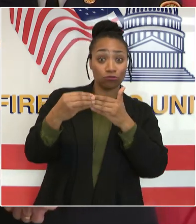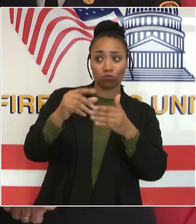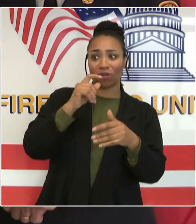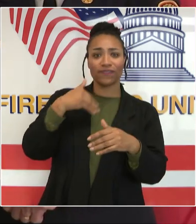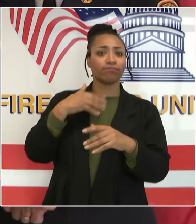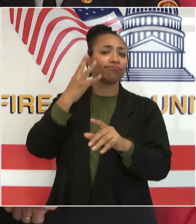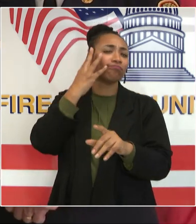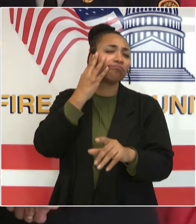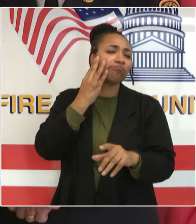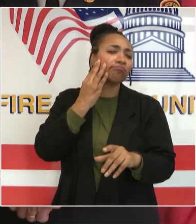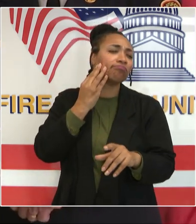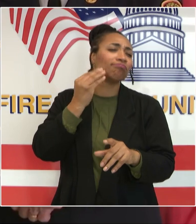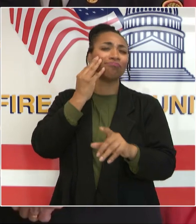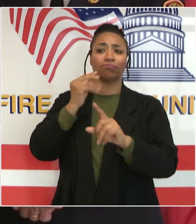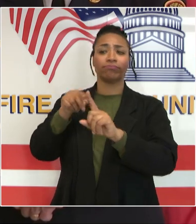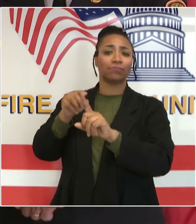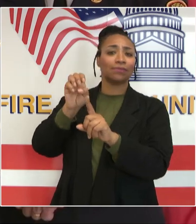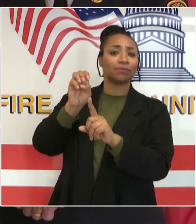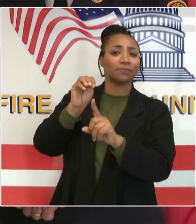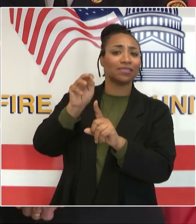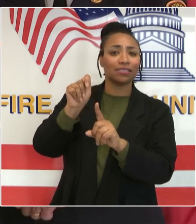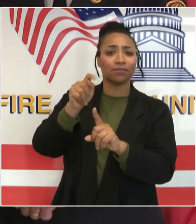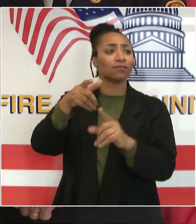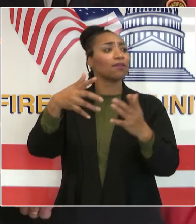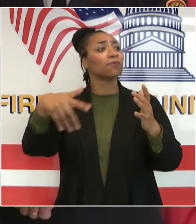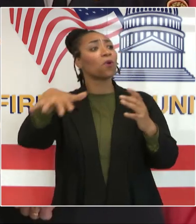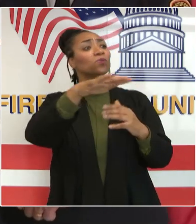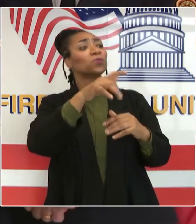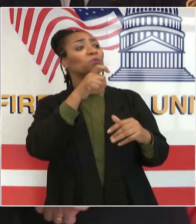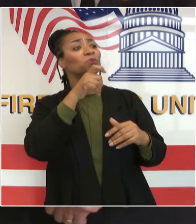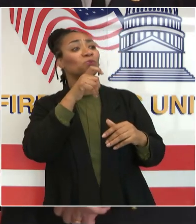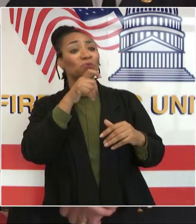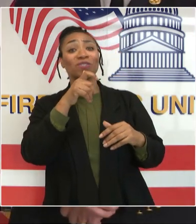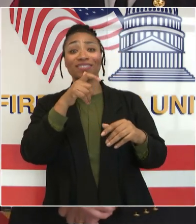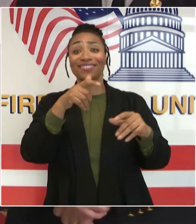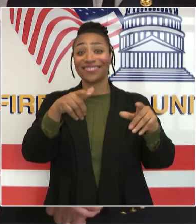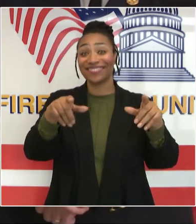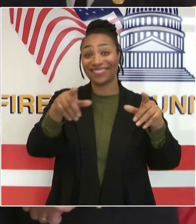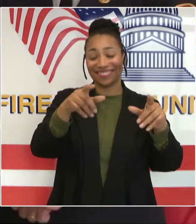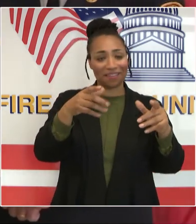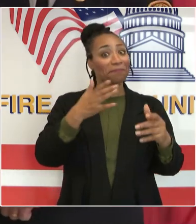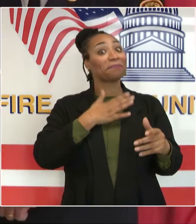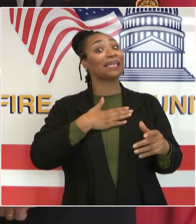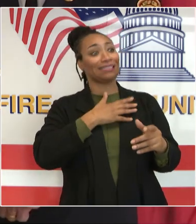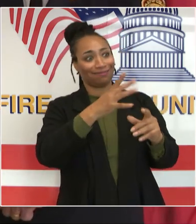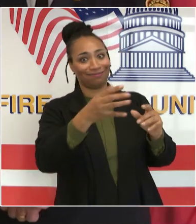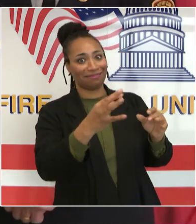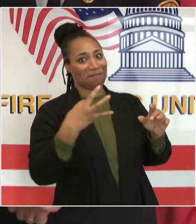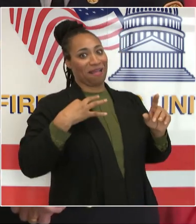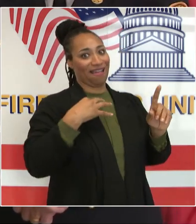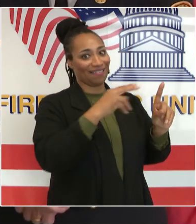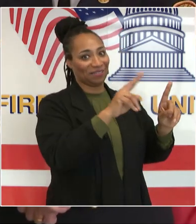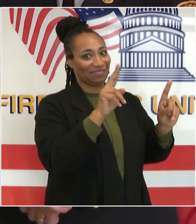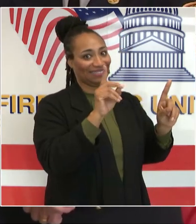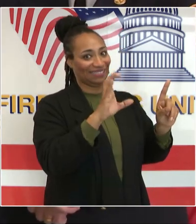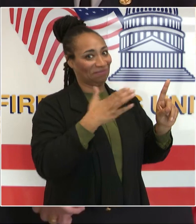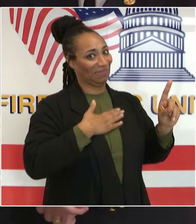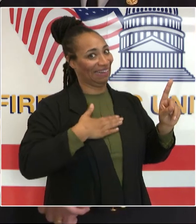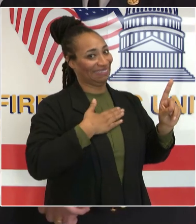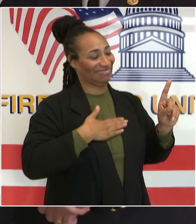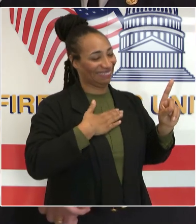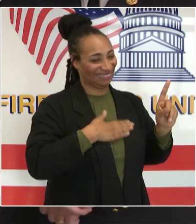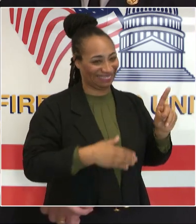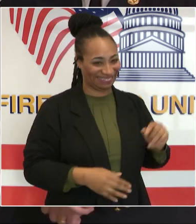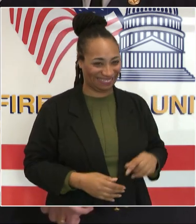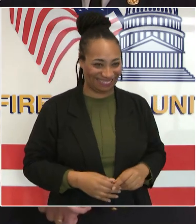you're out there, please visit our website. The paramedic program in many ways